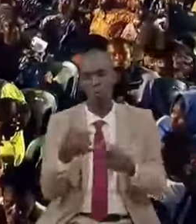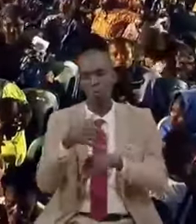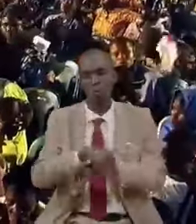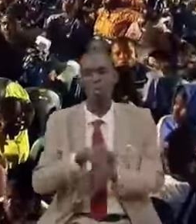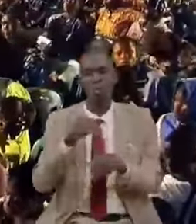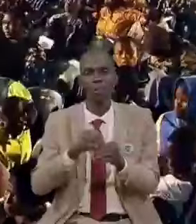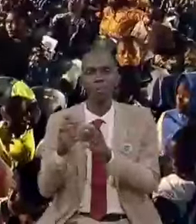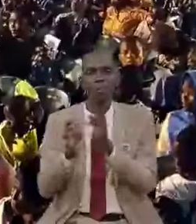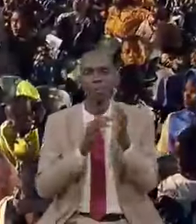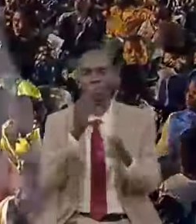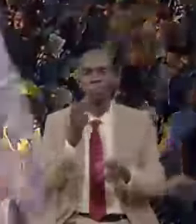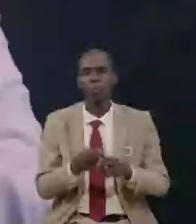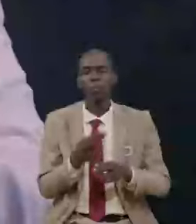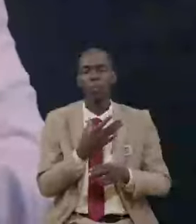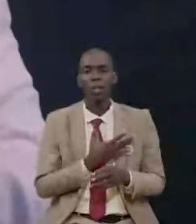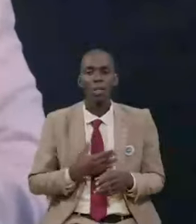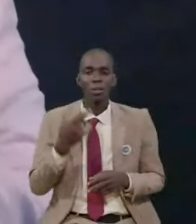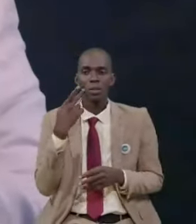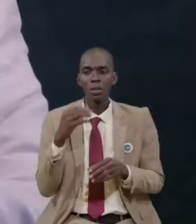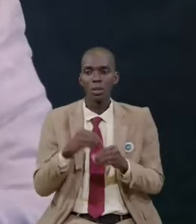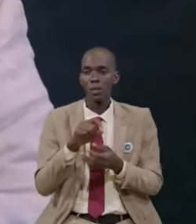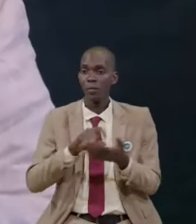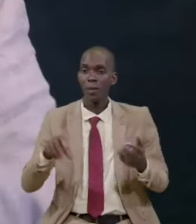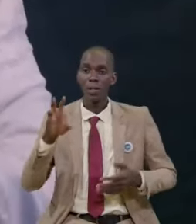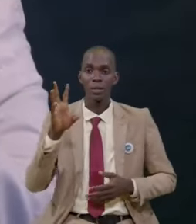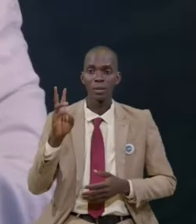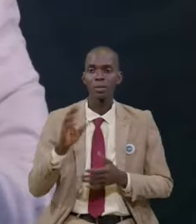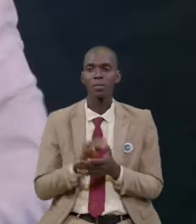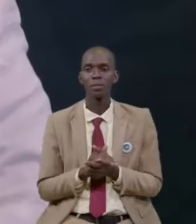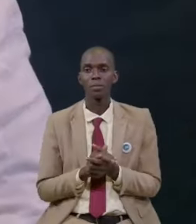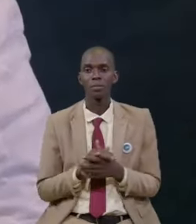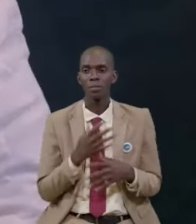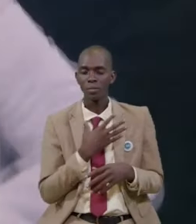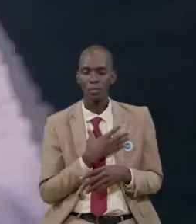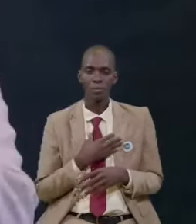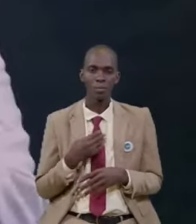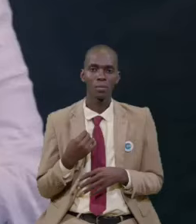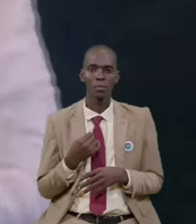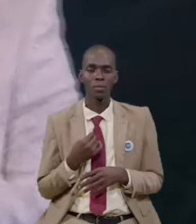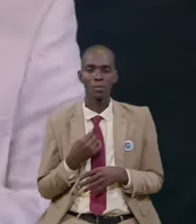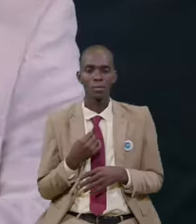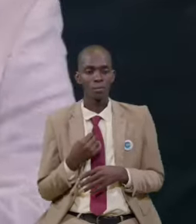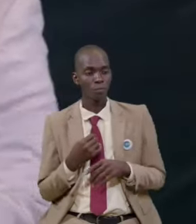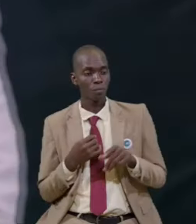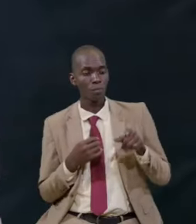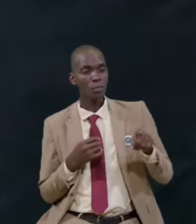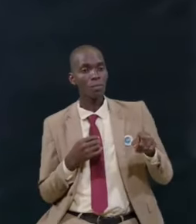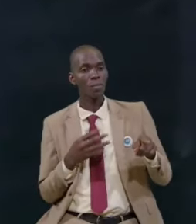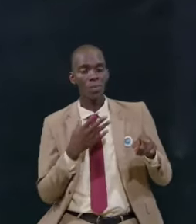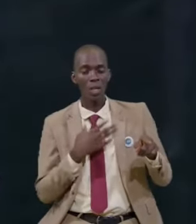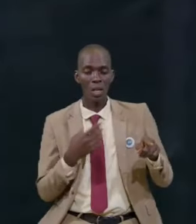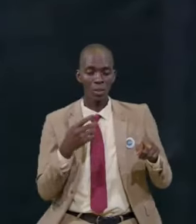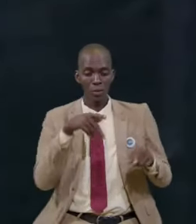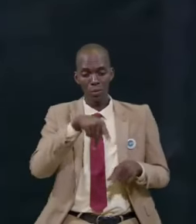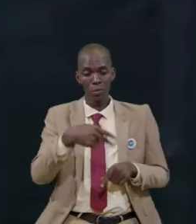6, and he and the people with one accord